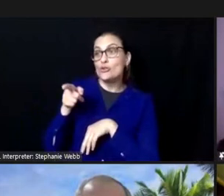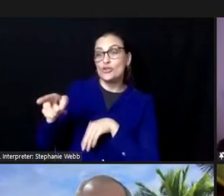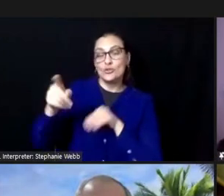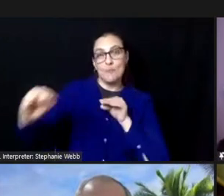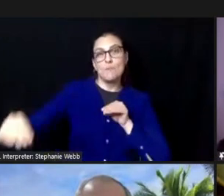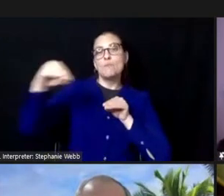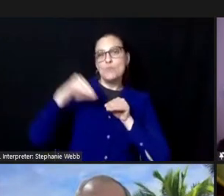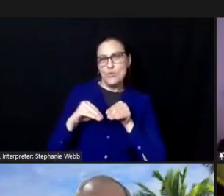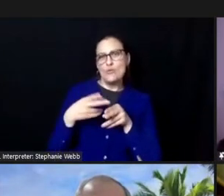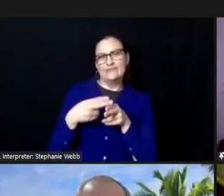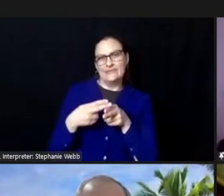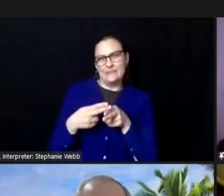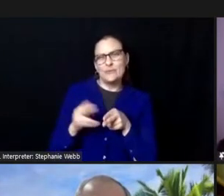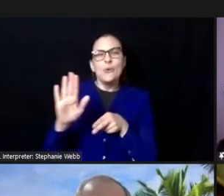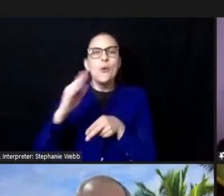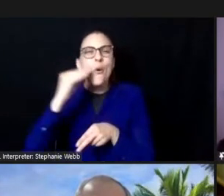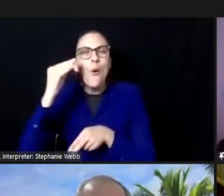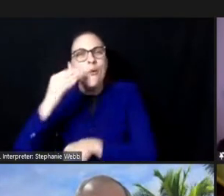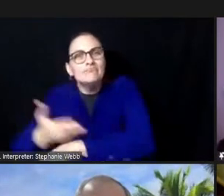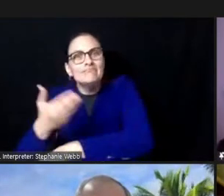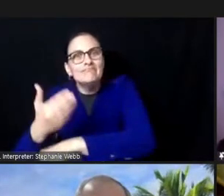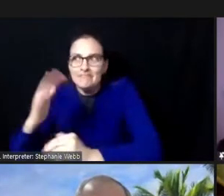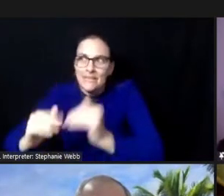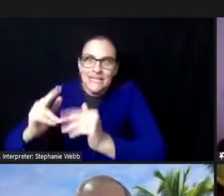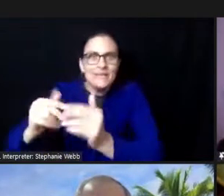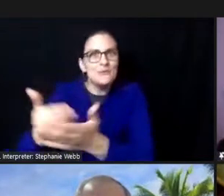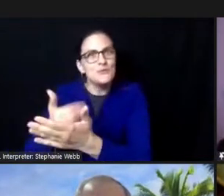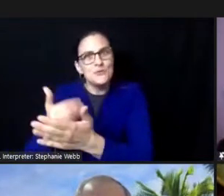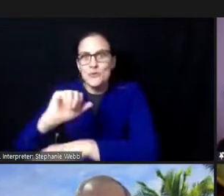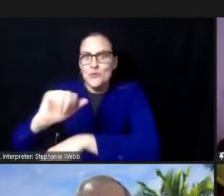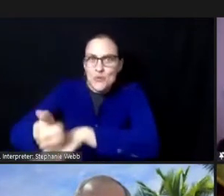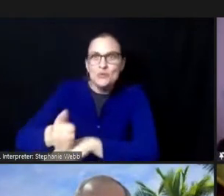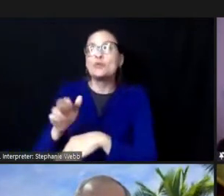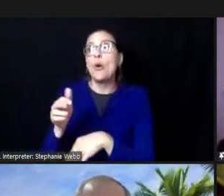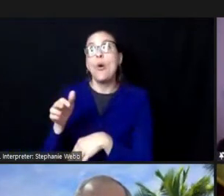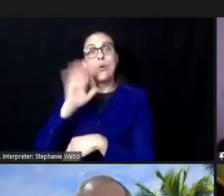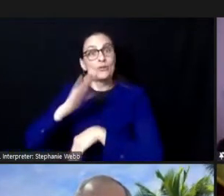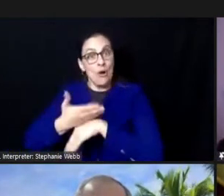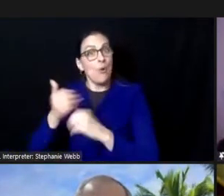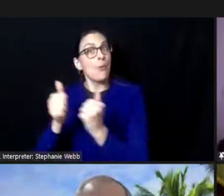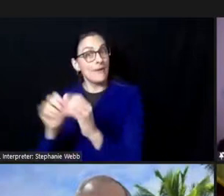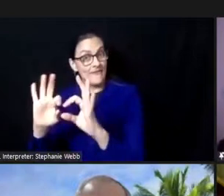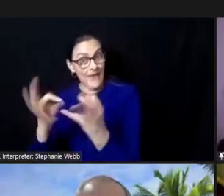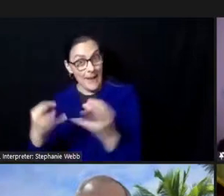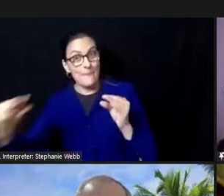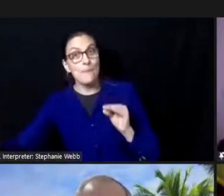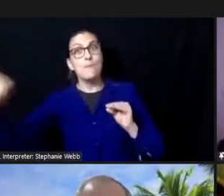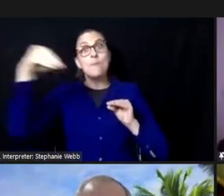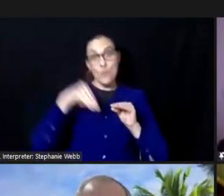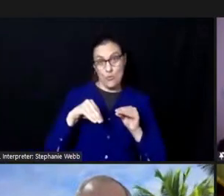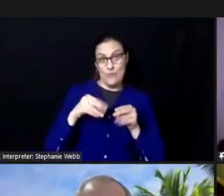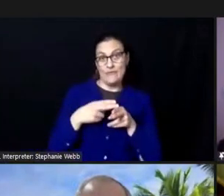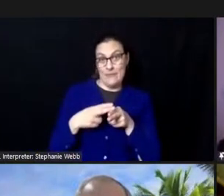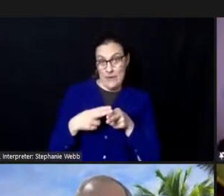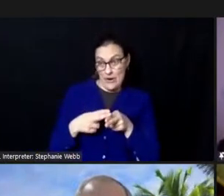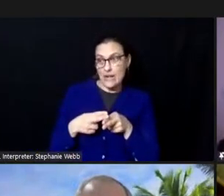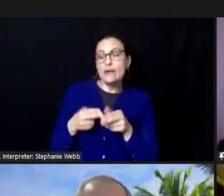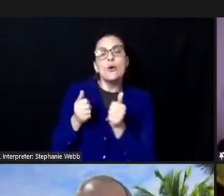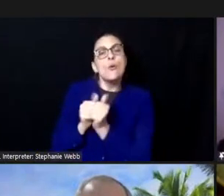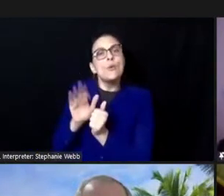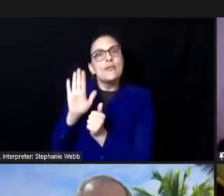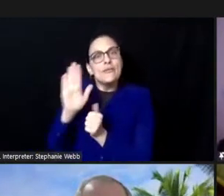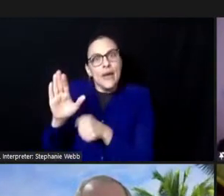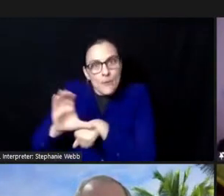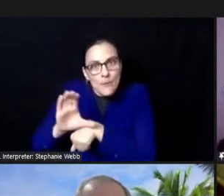were building a new house, and her family moved in, and they all had their own equipment. They had their own services that they wanted to have. We provided all of